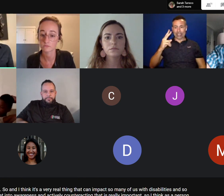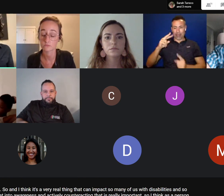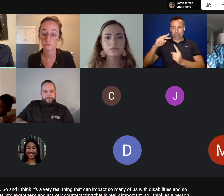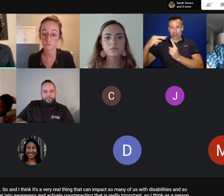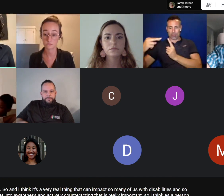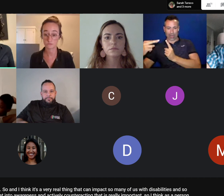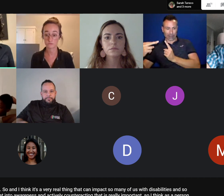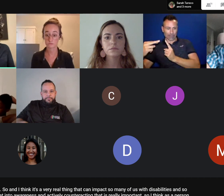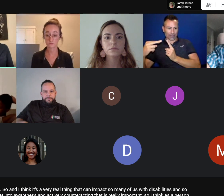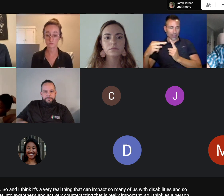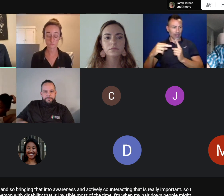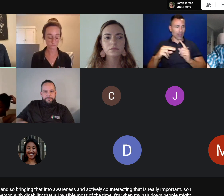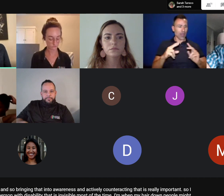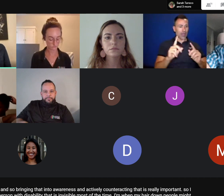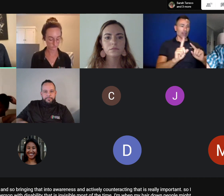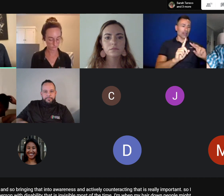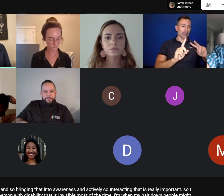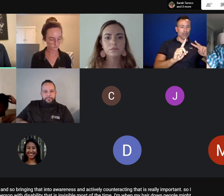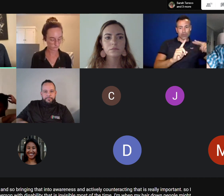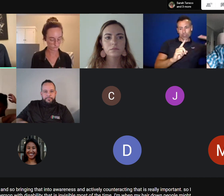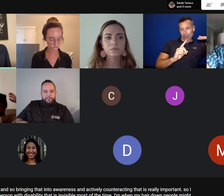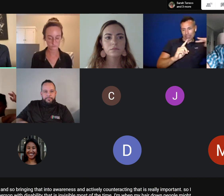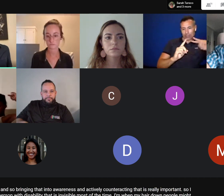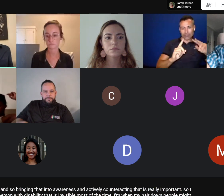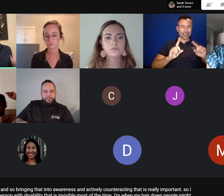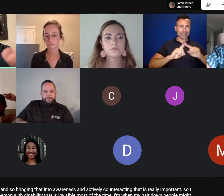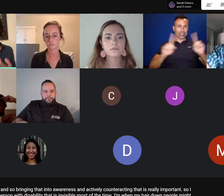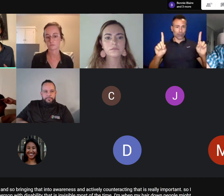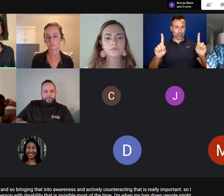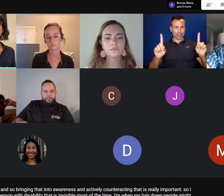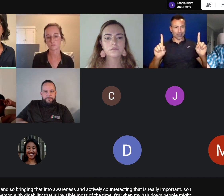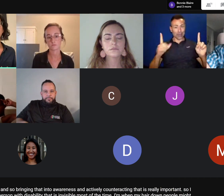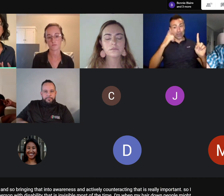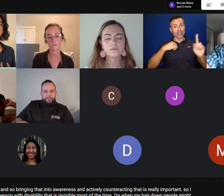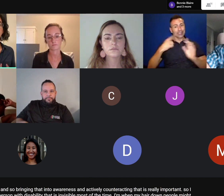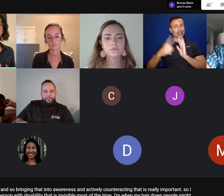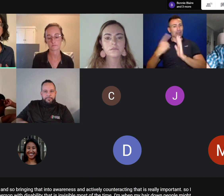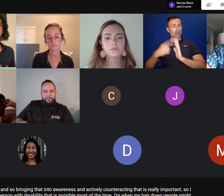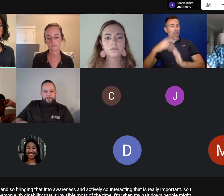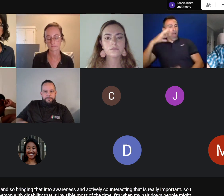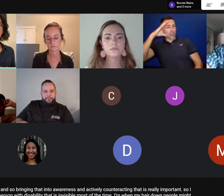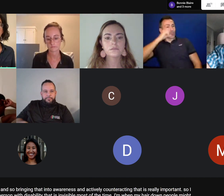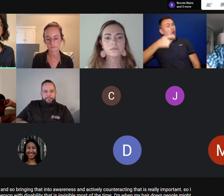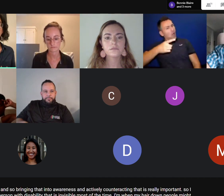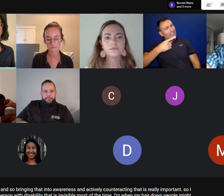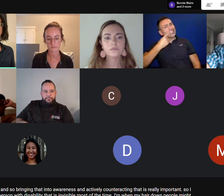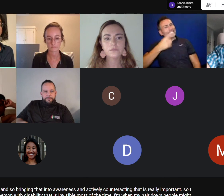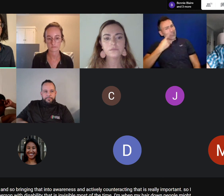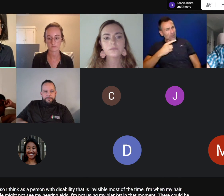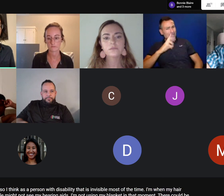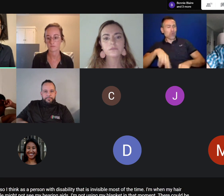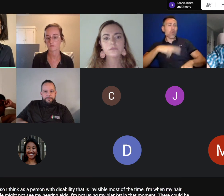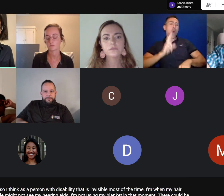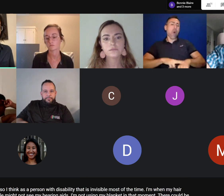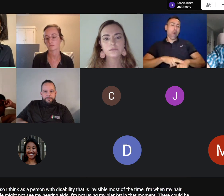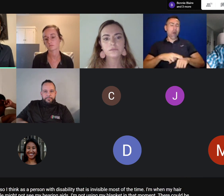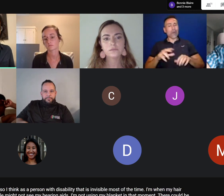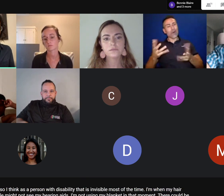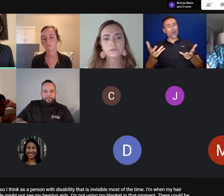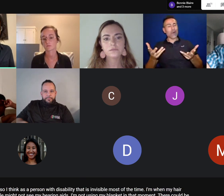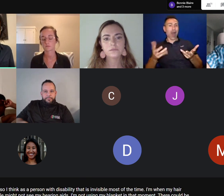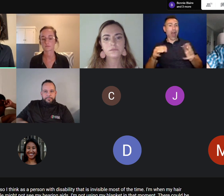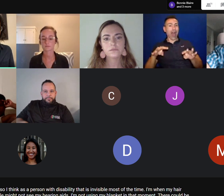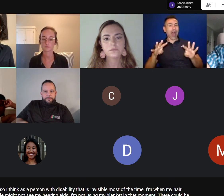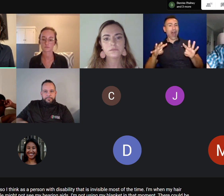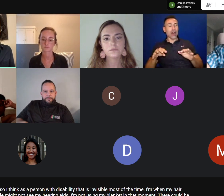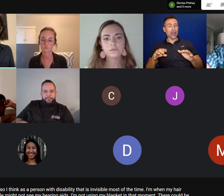like to have people assume that you're able-bodied versus assume, oh, she has a disability. And I think that